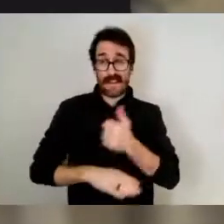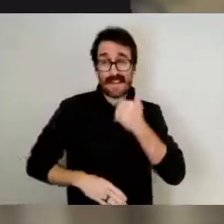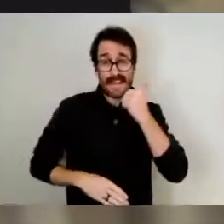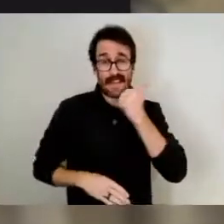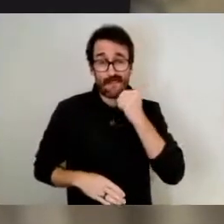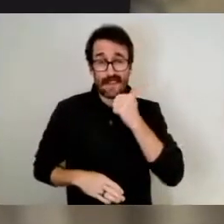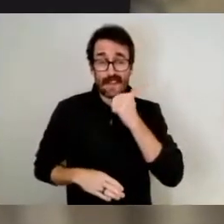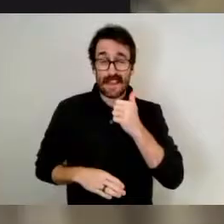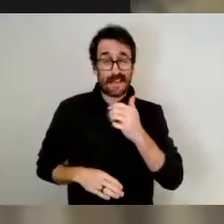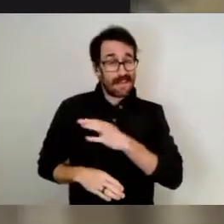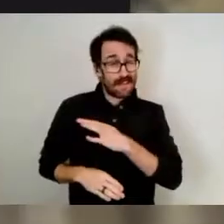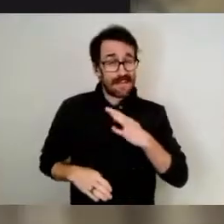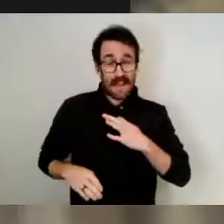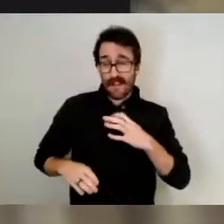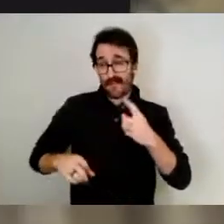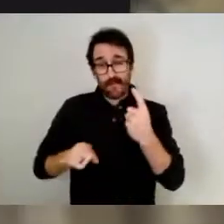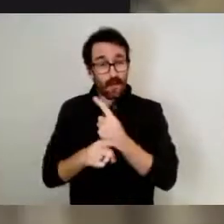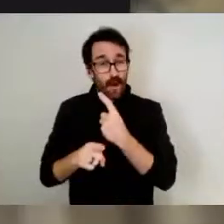that